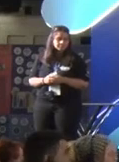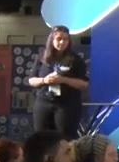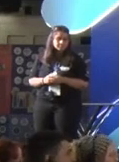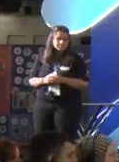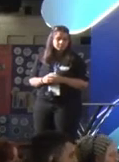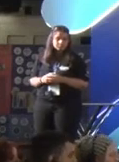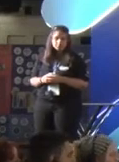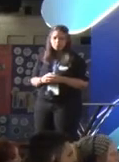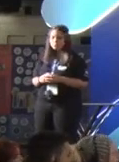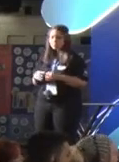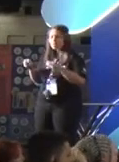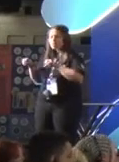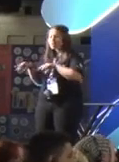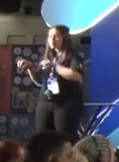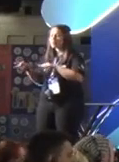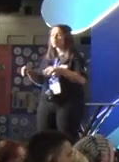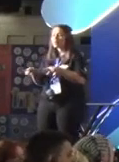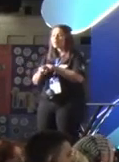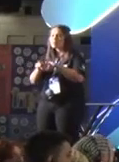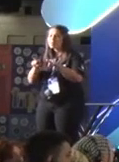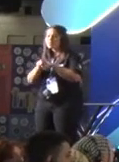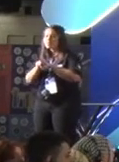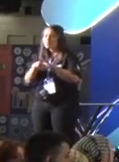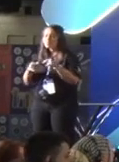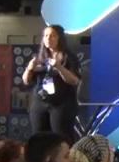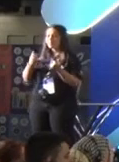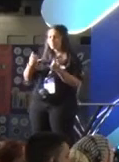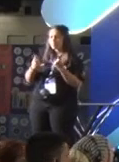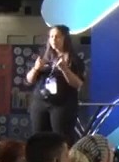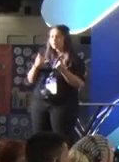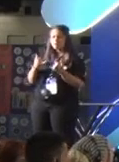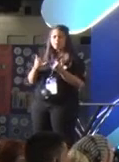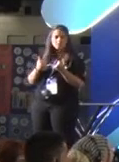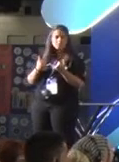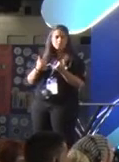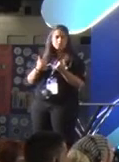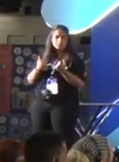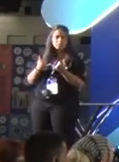Alguns livros para nosso projeto.